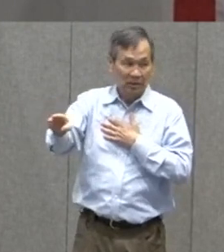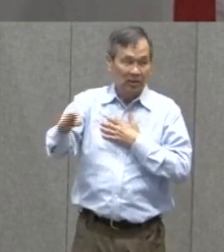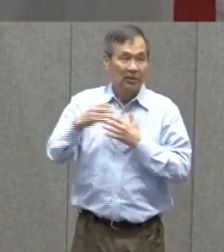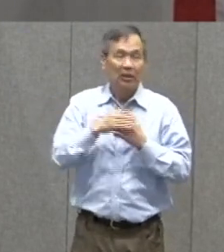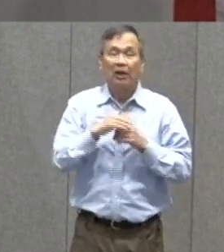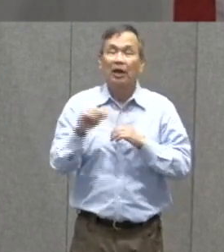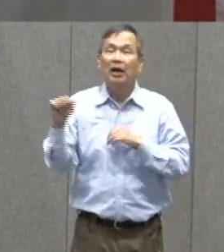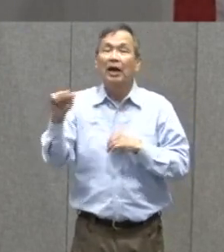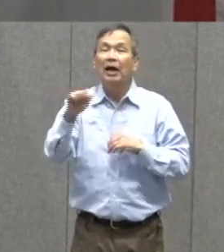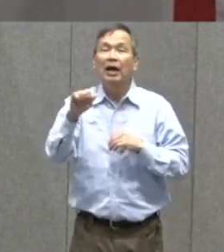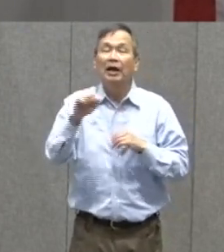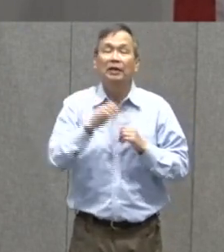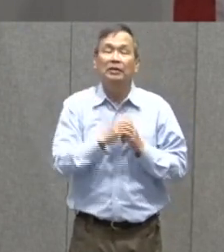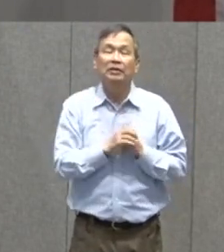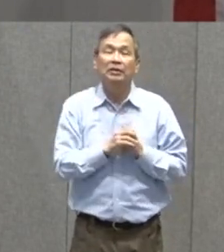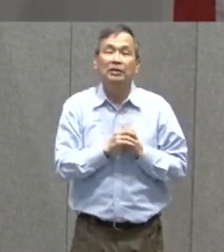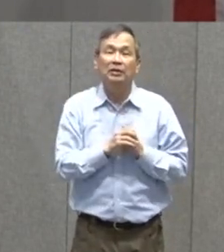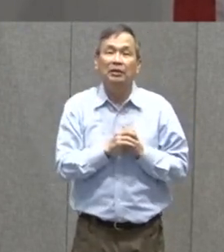a